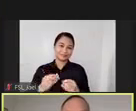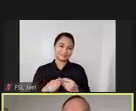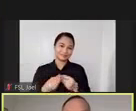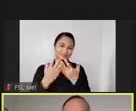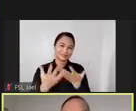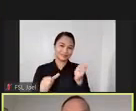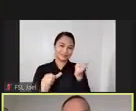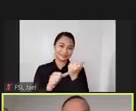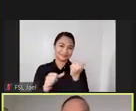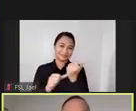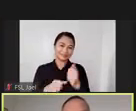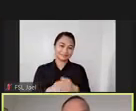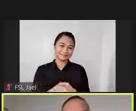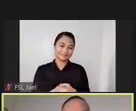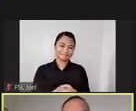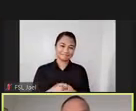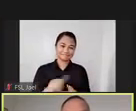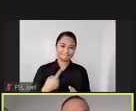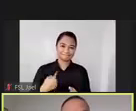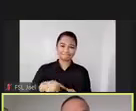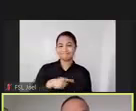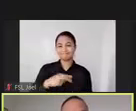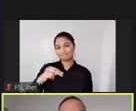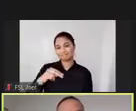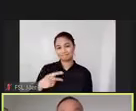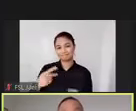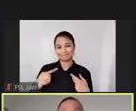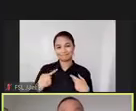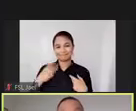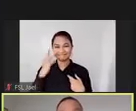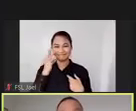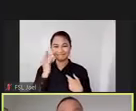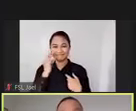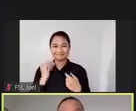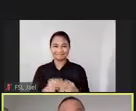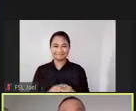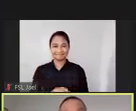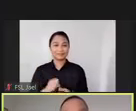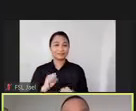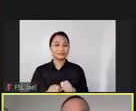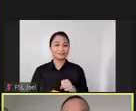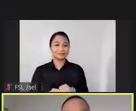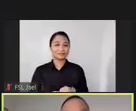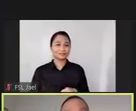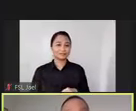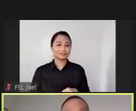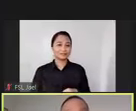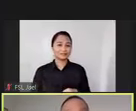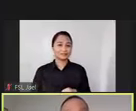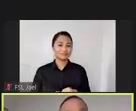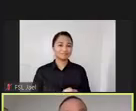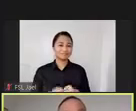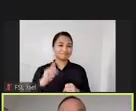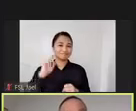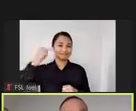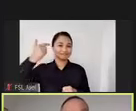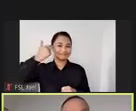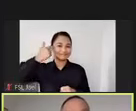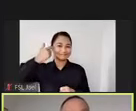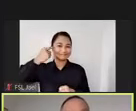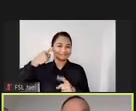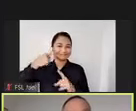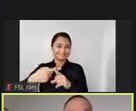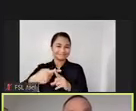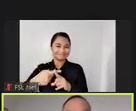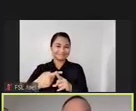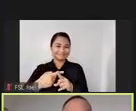the local government to expedite the government permits because those are needs for electricity subscription. And then we learned that through this